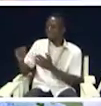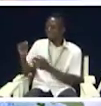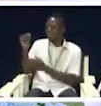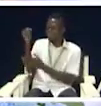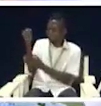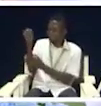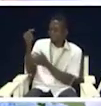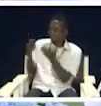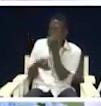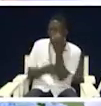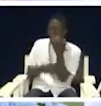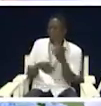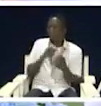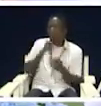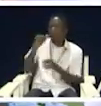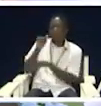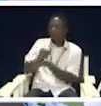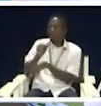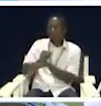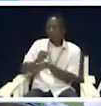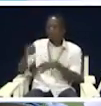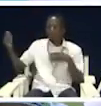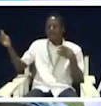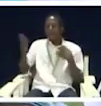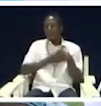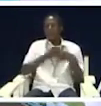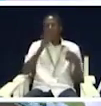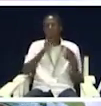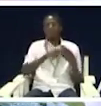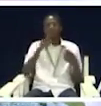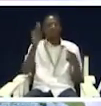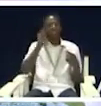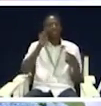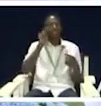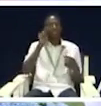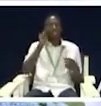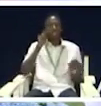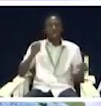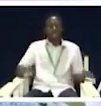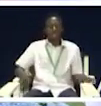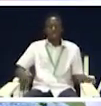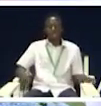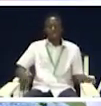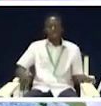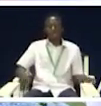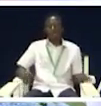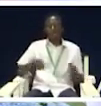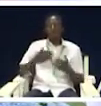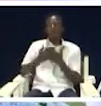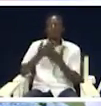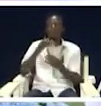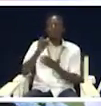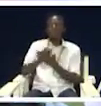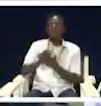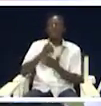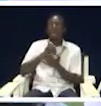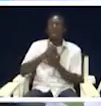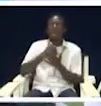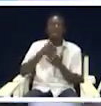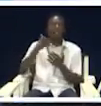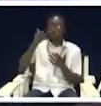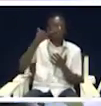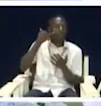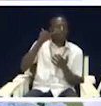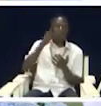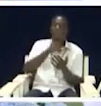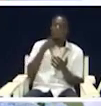That my husband should rush me down to Nigeria. They gave him 48 hours to go back to Nigeria. Before then, I connected Pastor Leke. They prayed for